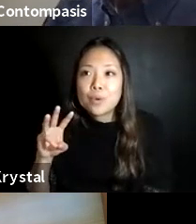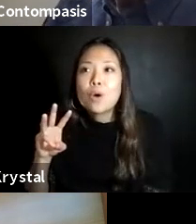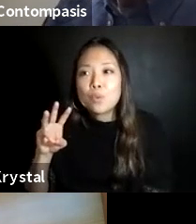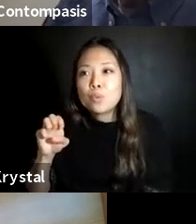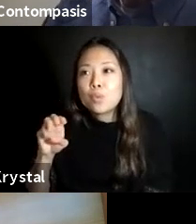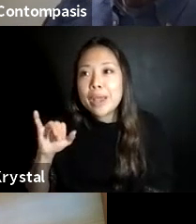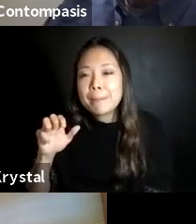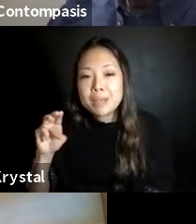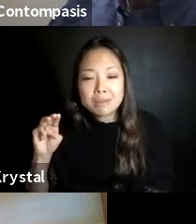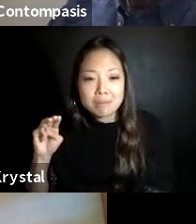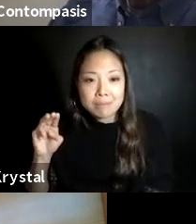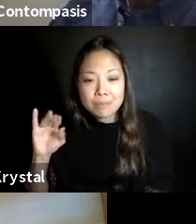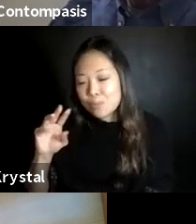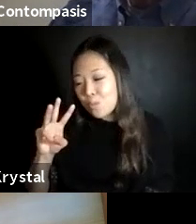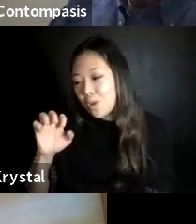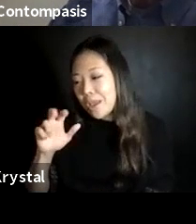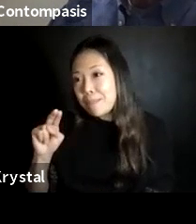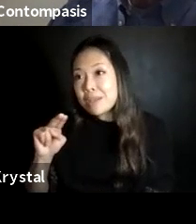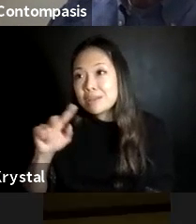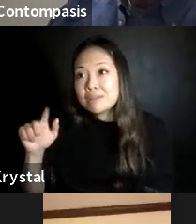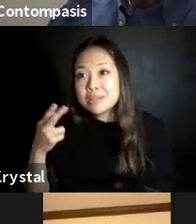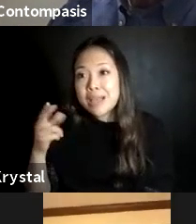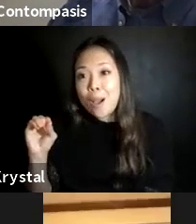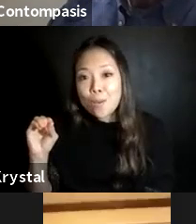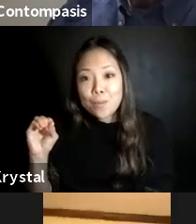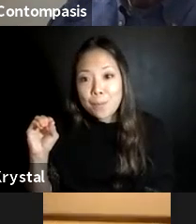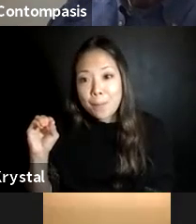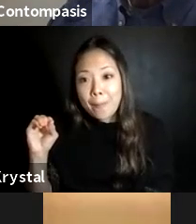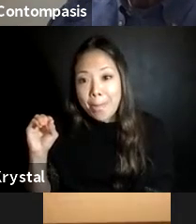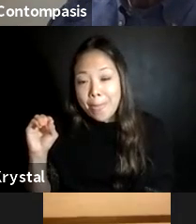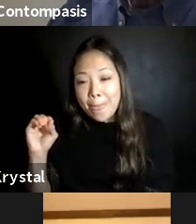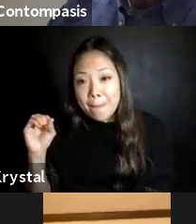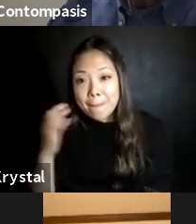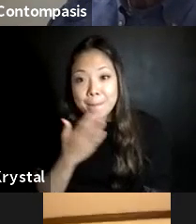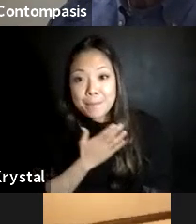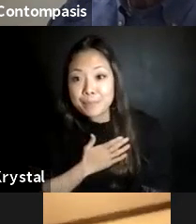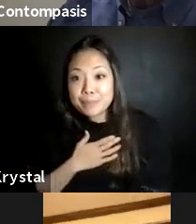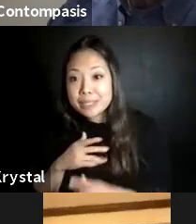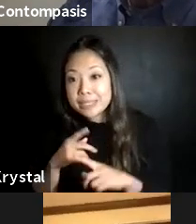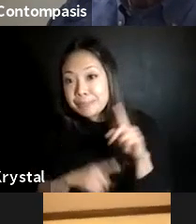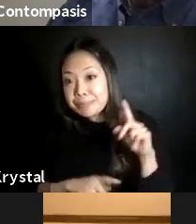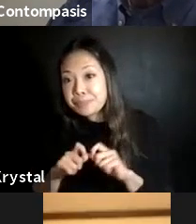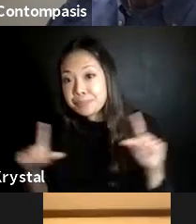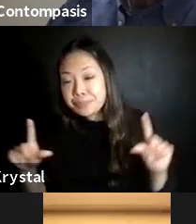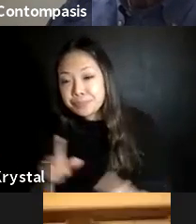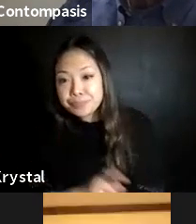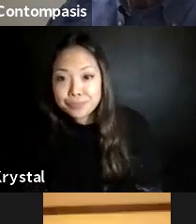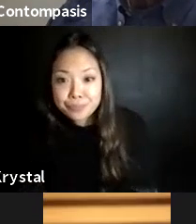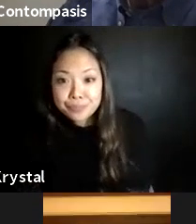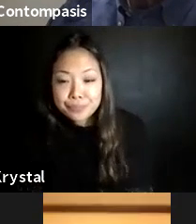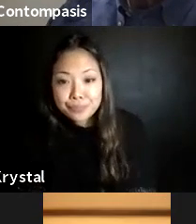Please unmute yourself and turn on your camera. Thank you.